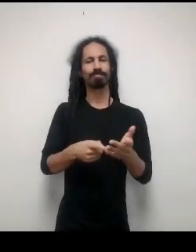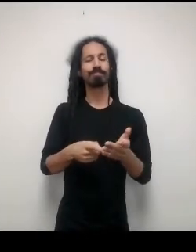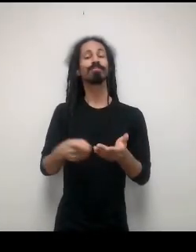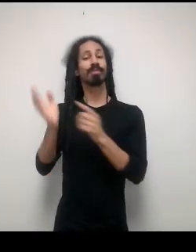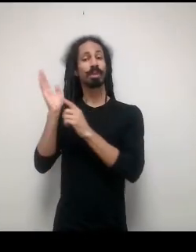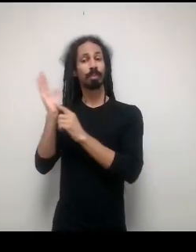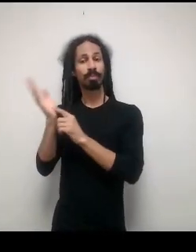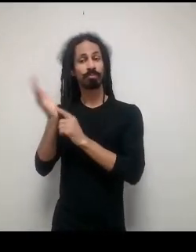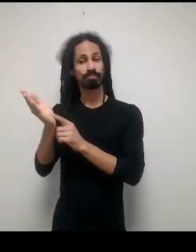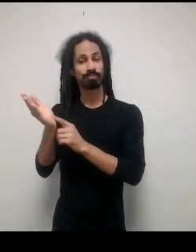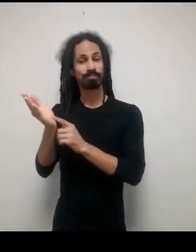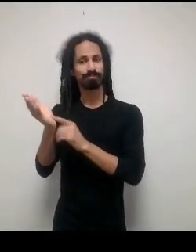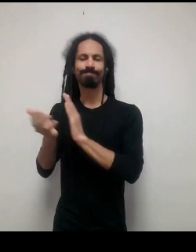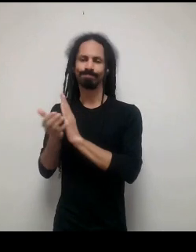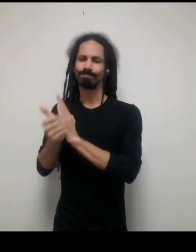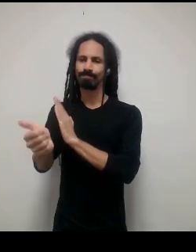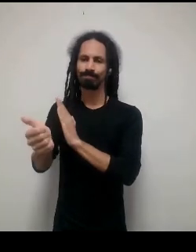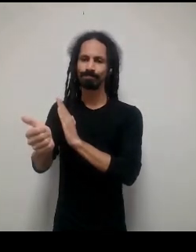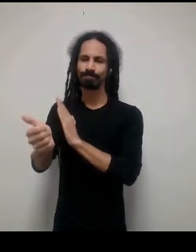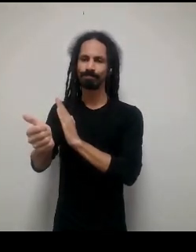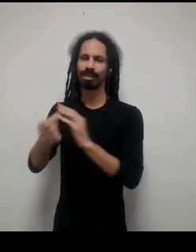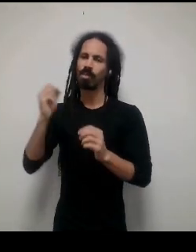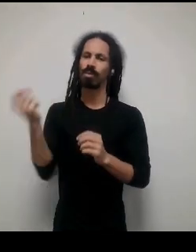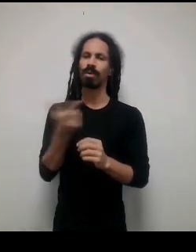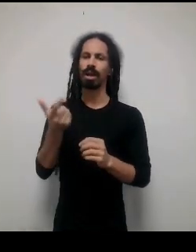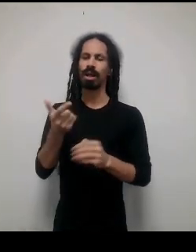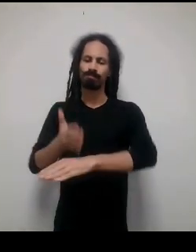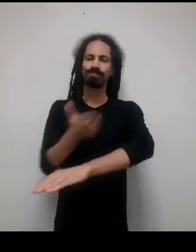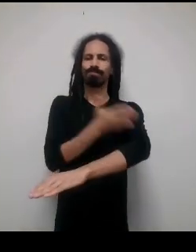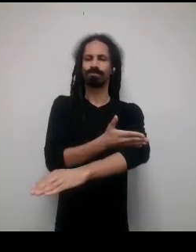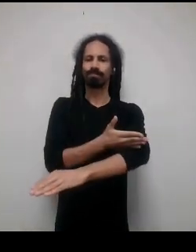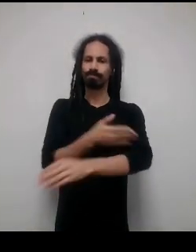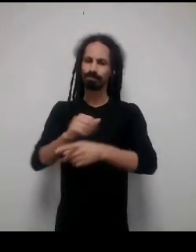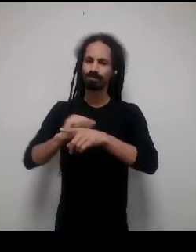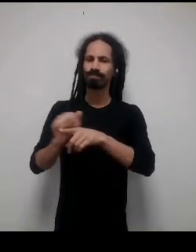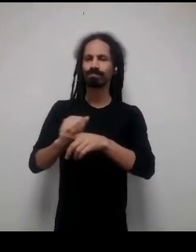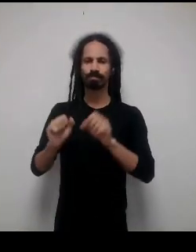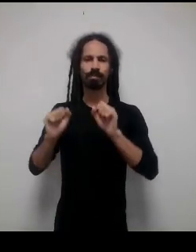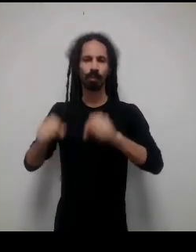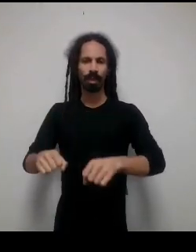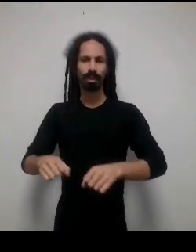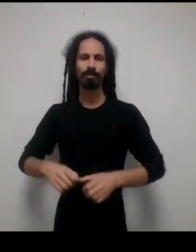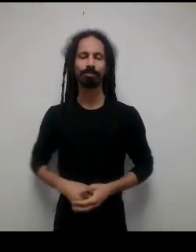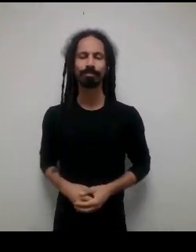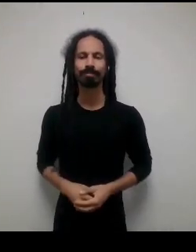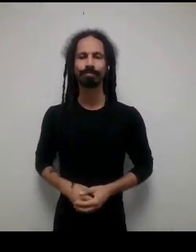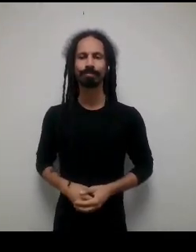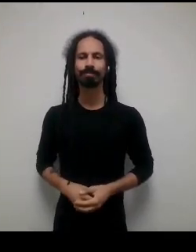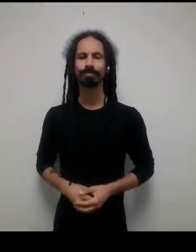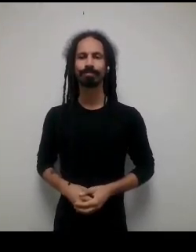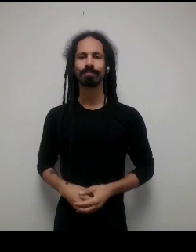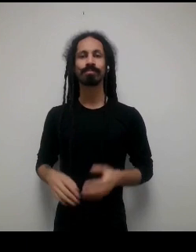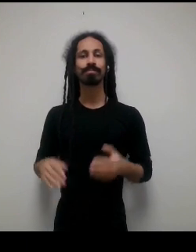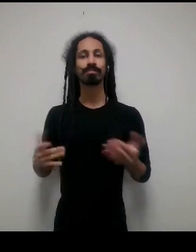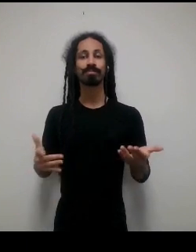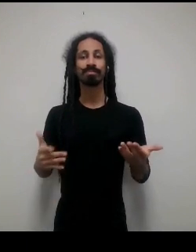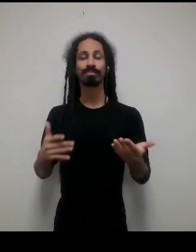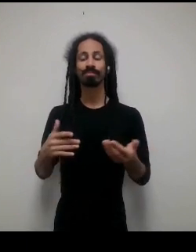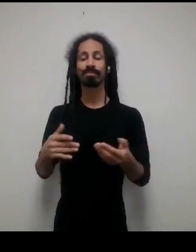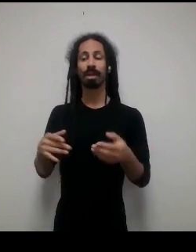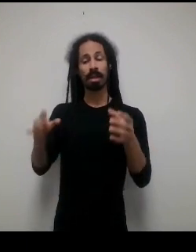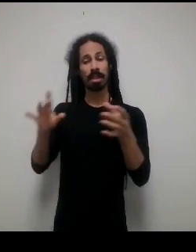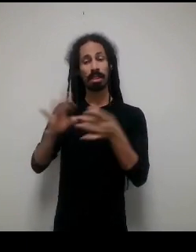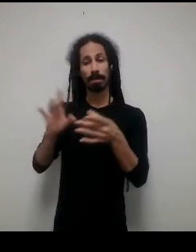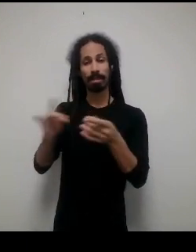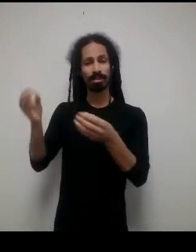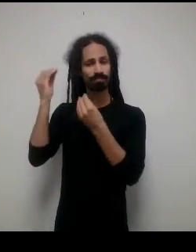presentations is a skill, and we can all improve our presentation skills by practicing. So you've honed your message, you've